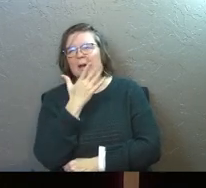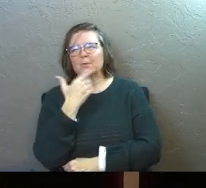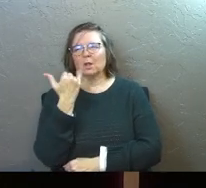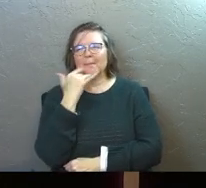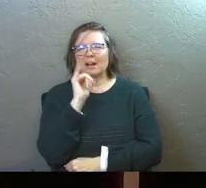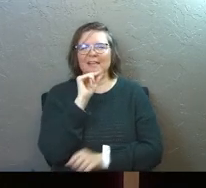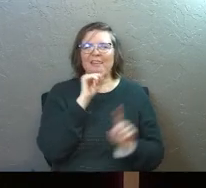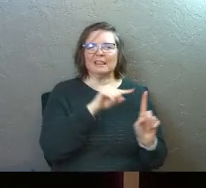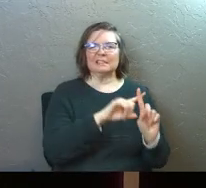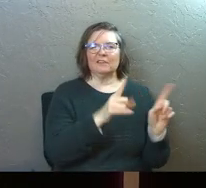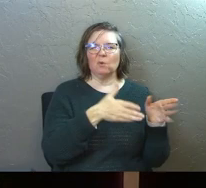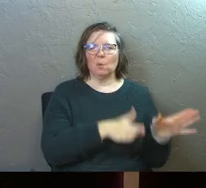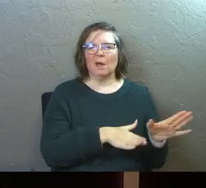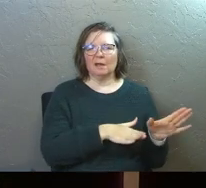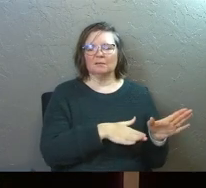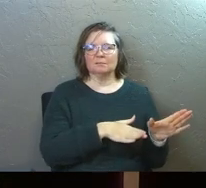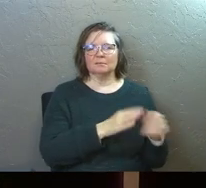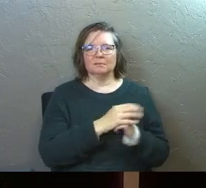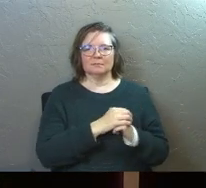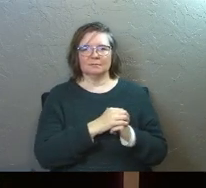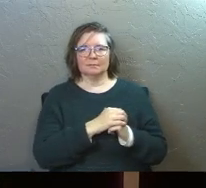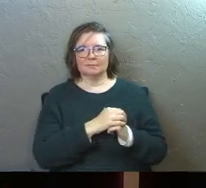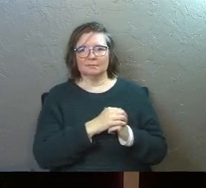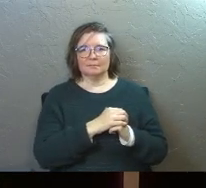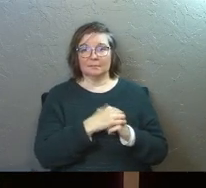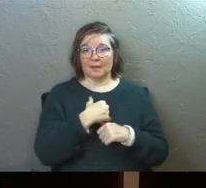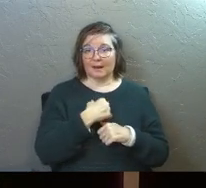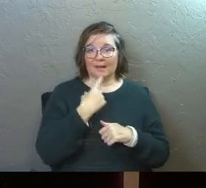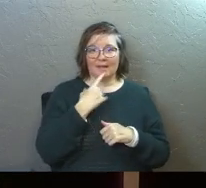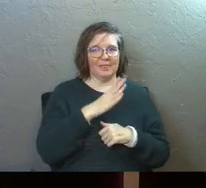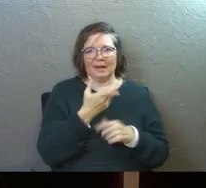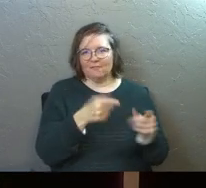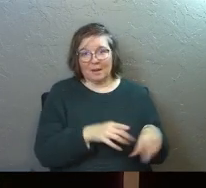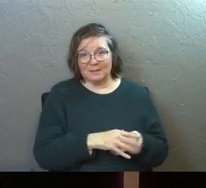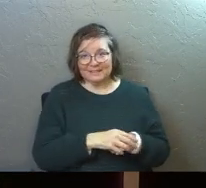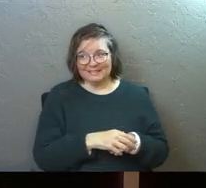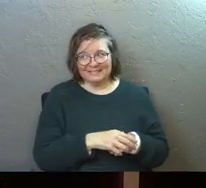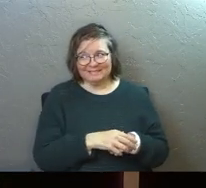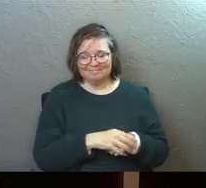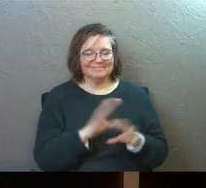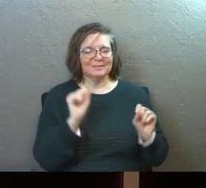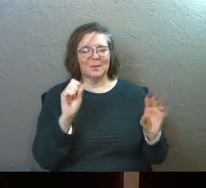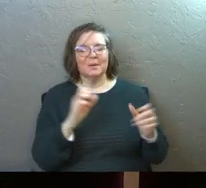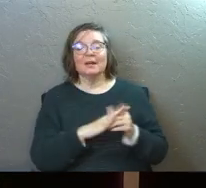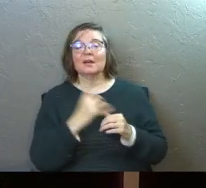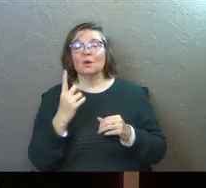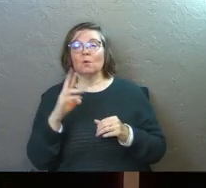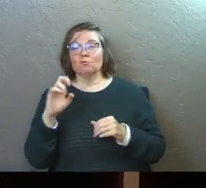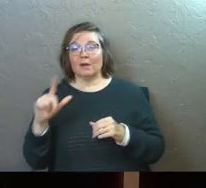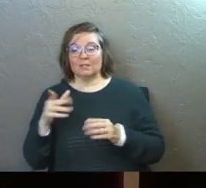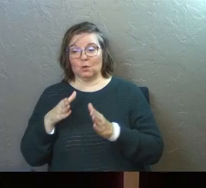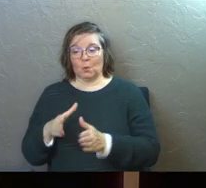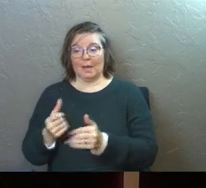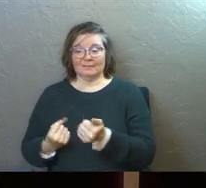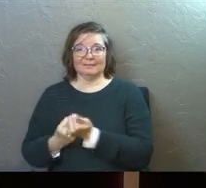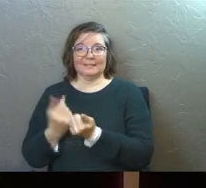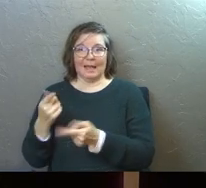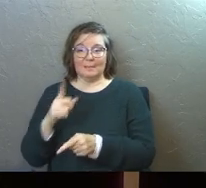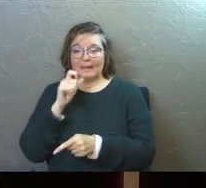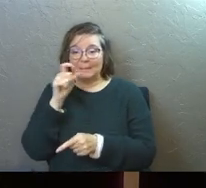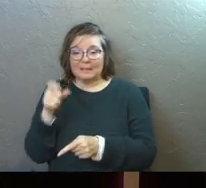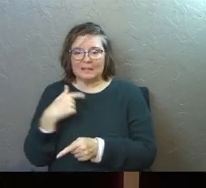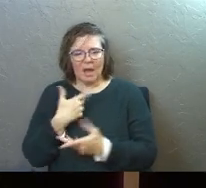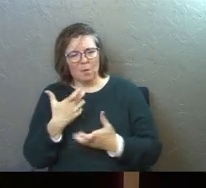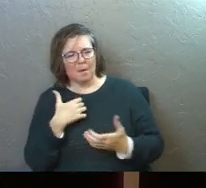Probably look better like this, right? Let's do this. That never happens, right? So it's all Rachel's way happens. That's not